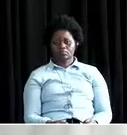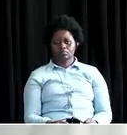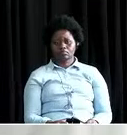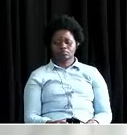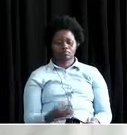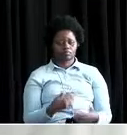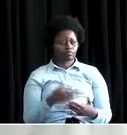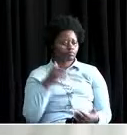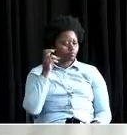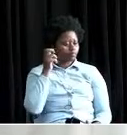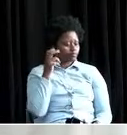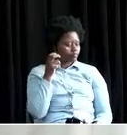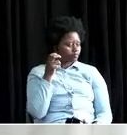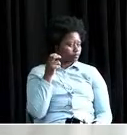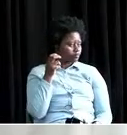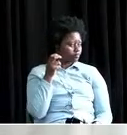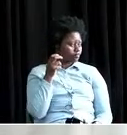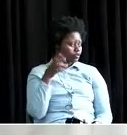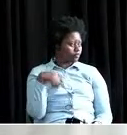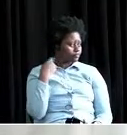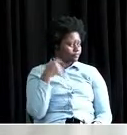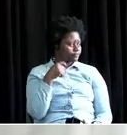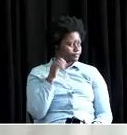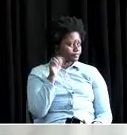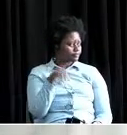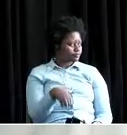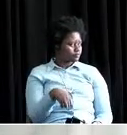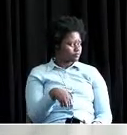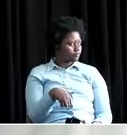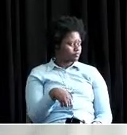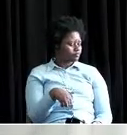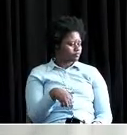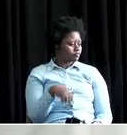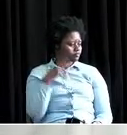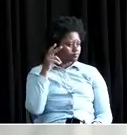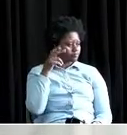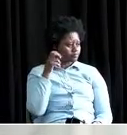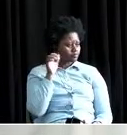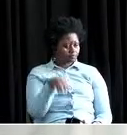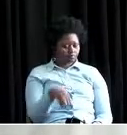Can you hear me, Mr. Speaker? Yes, Councillor Ben, you're audible. Proceed.